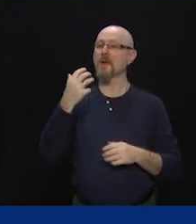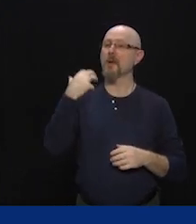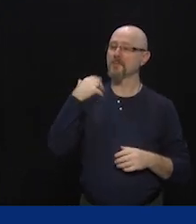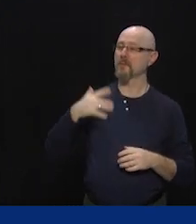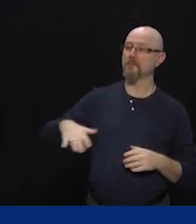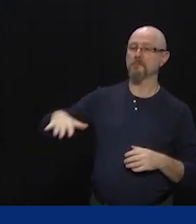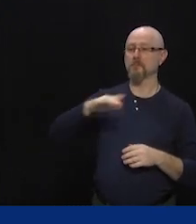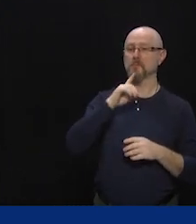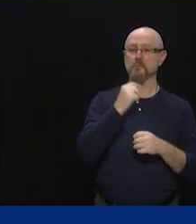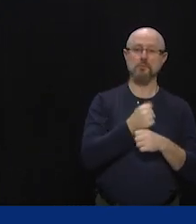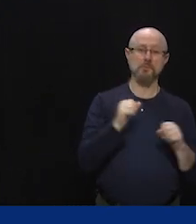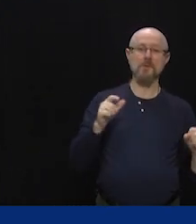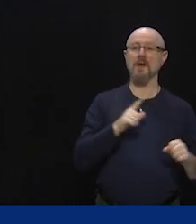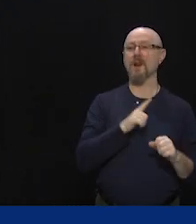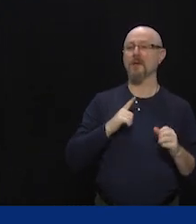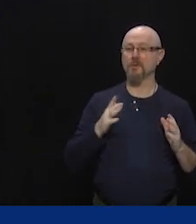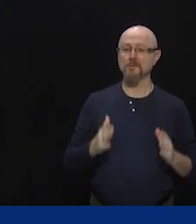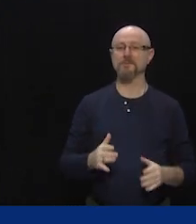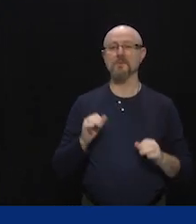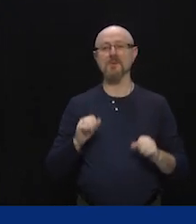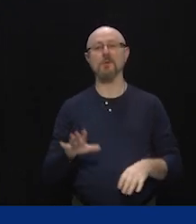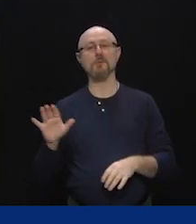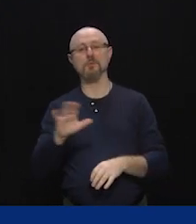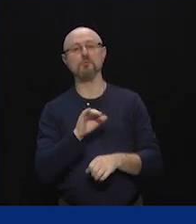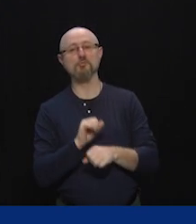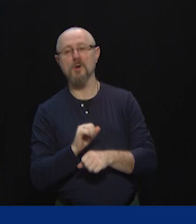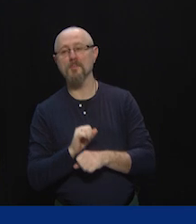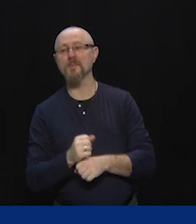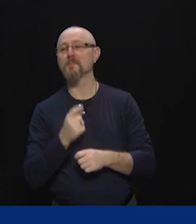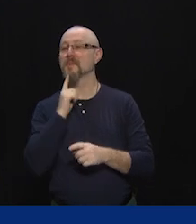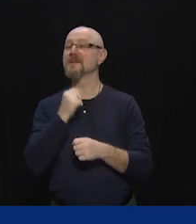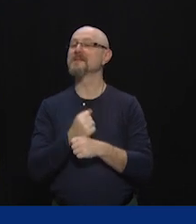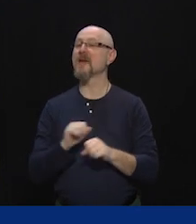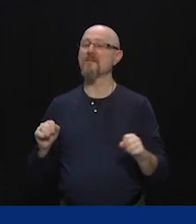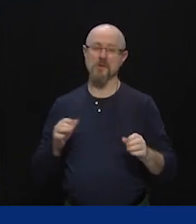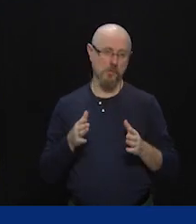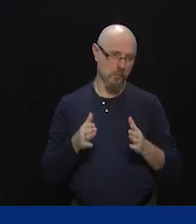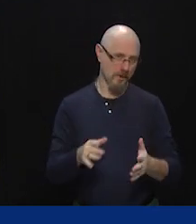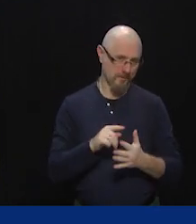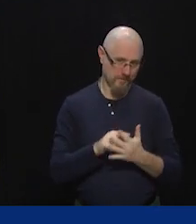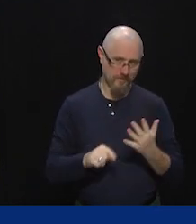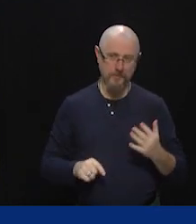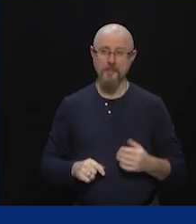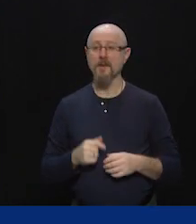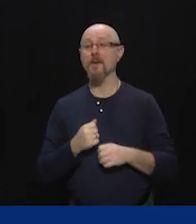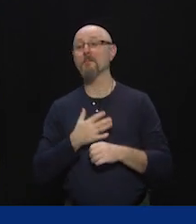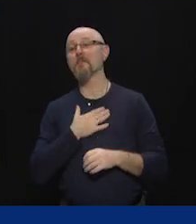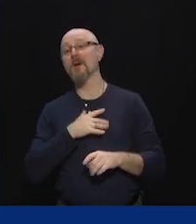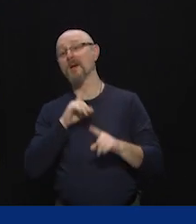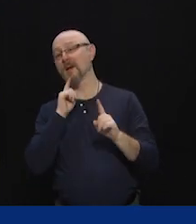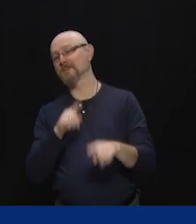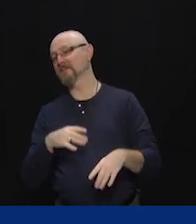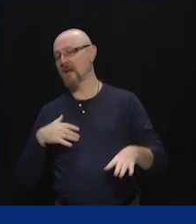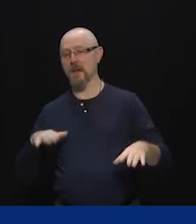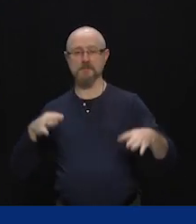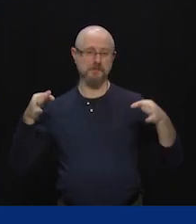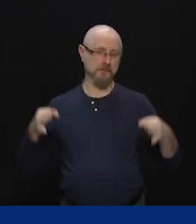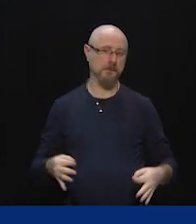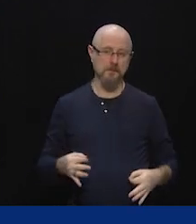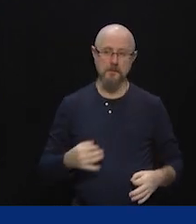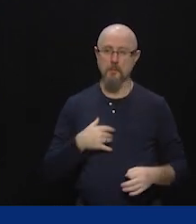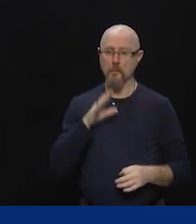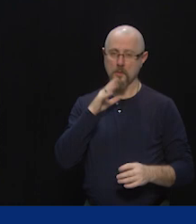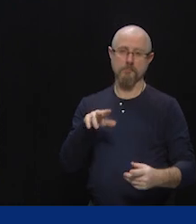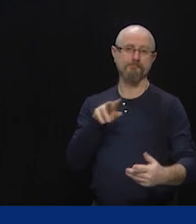legislators conduct their business, but in a safe way as well. So it's evolving. The answer I'm going to give you is it's still evolving, but we're looking at that